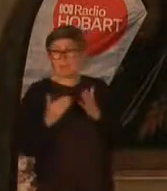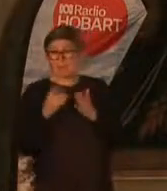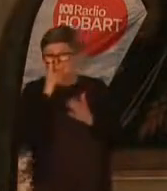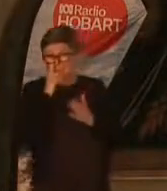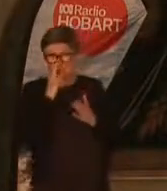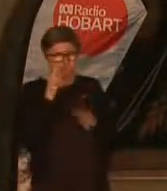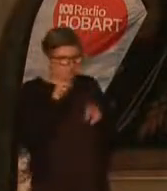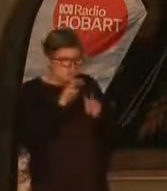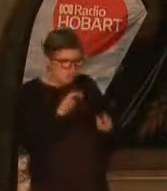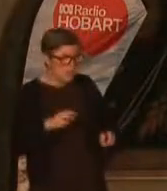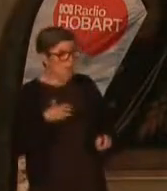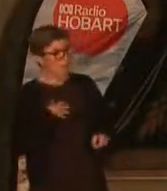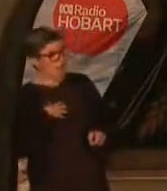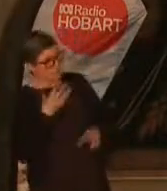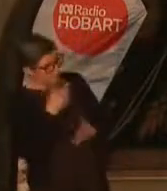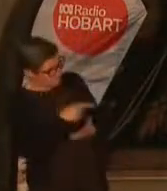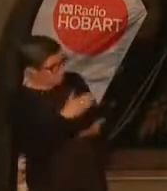creation stories, things like this. And,